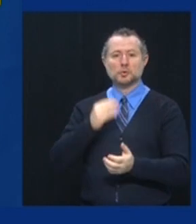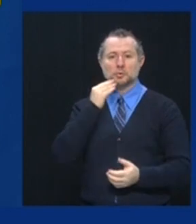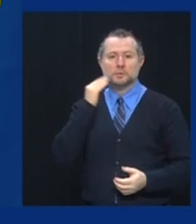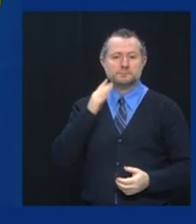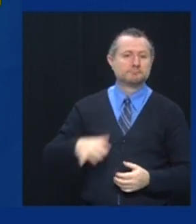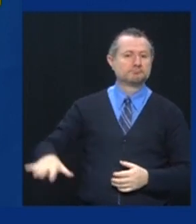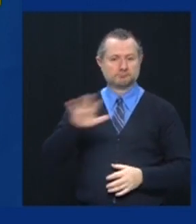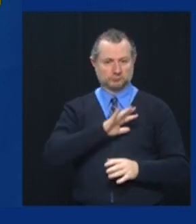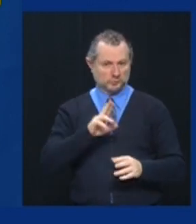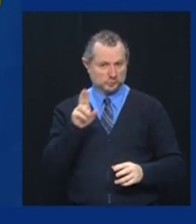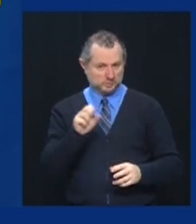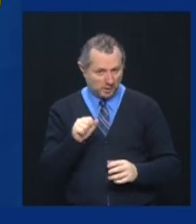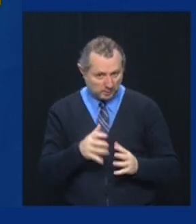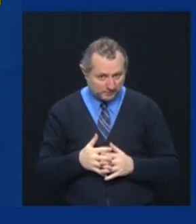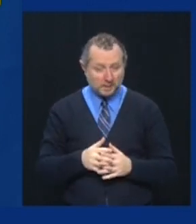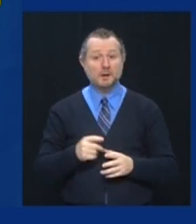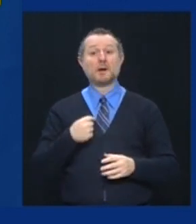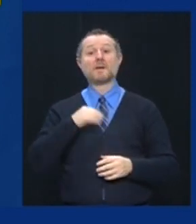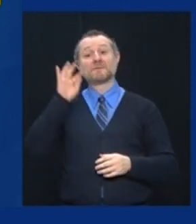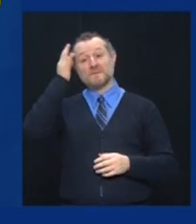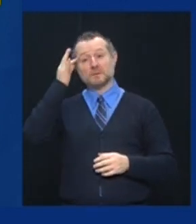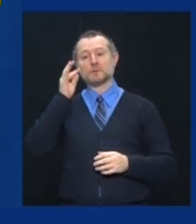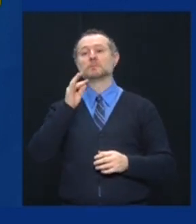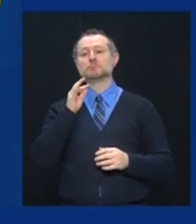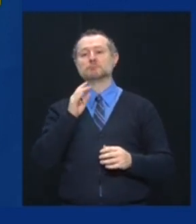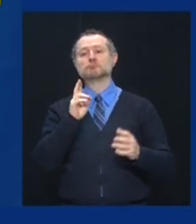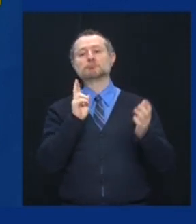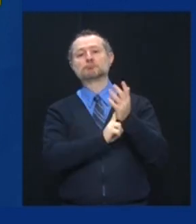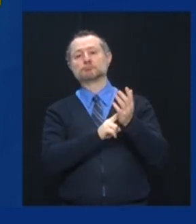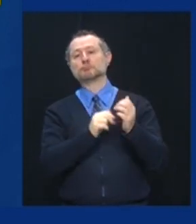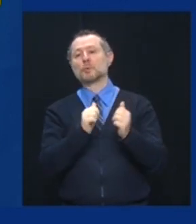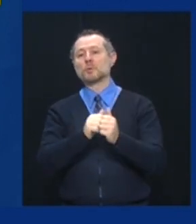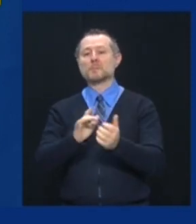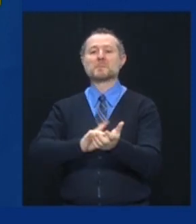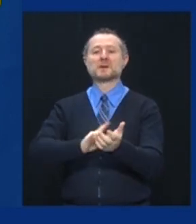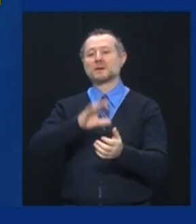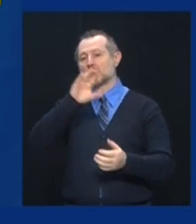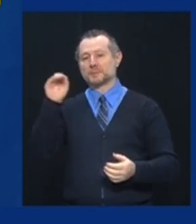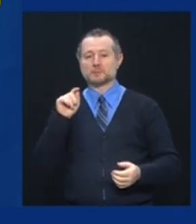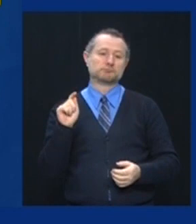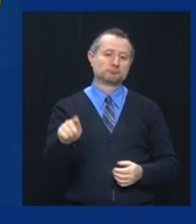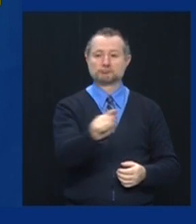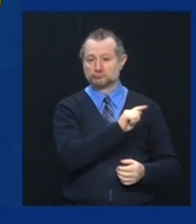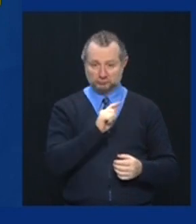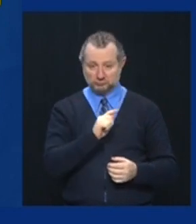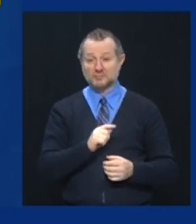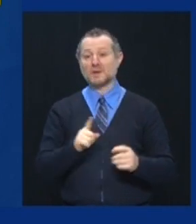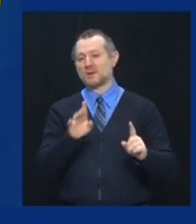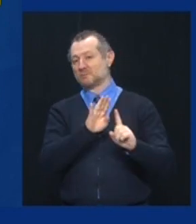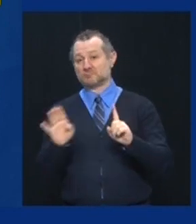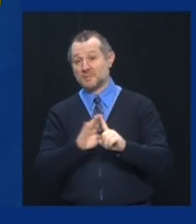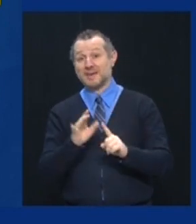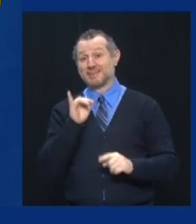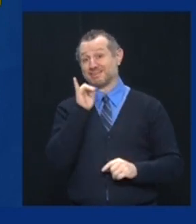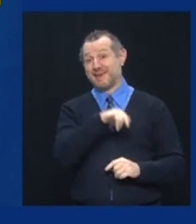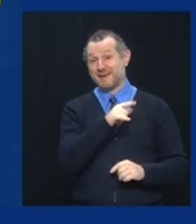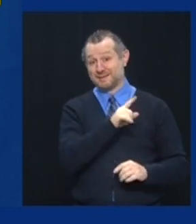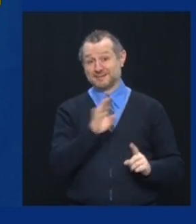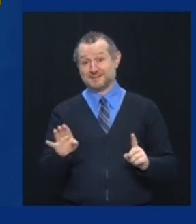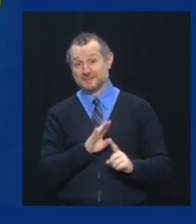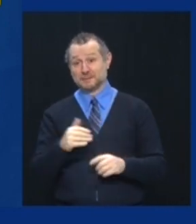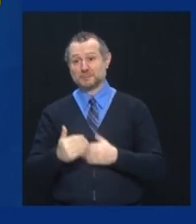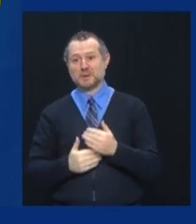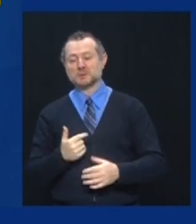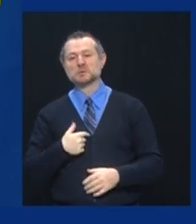with pharmaceutical chains to do the nursing homes. That has not moved as quickly as we would like to see it move.